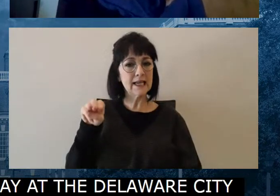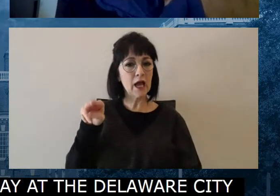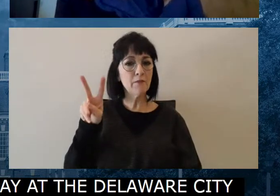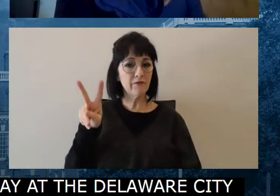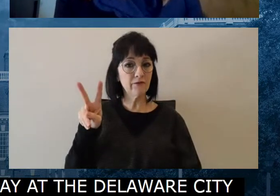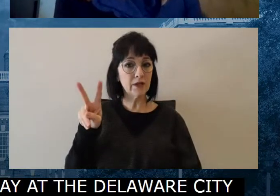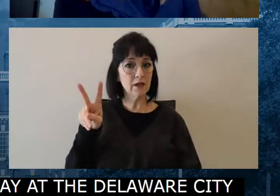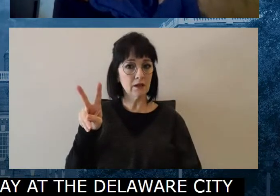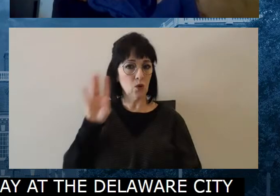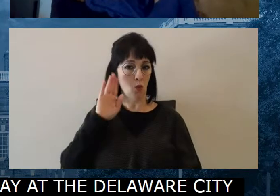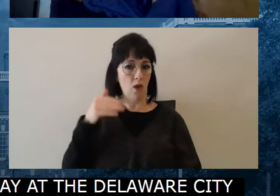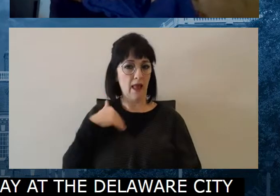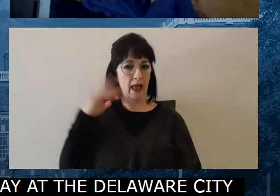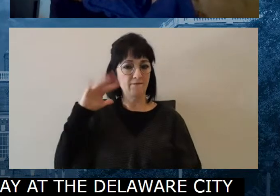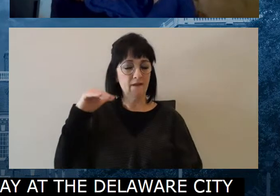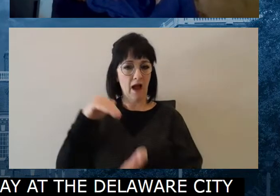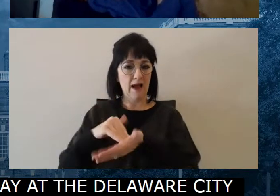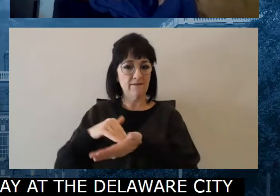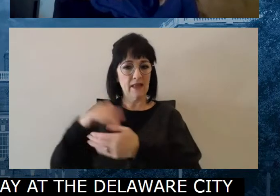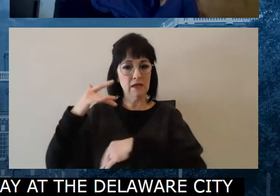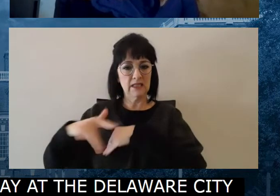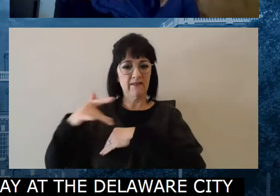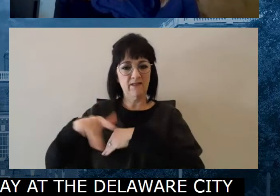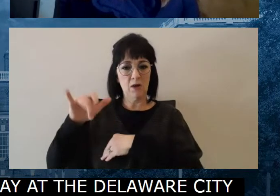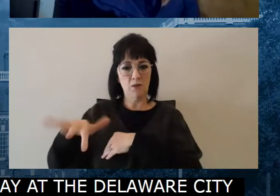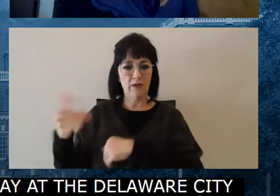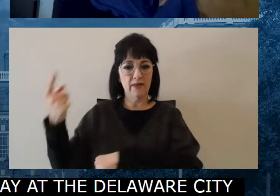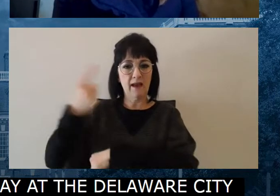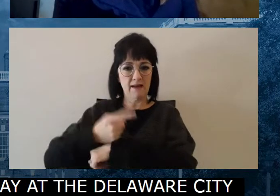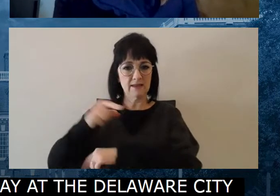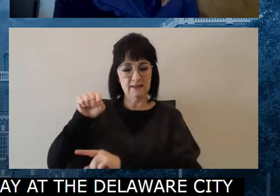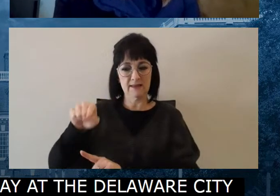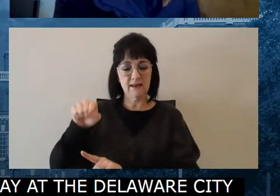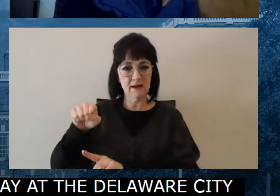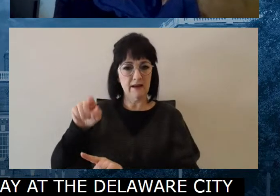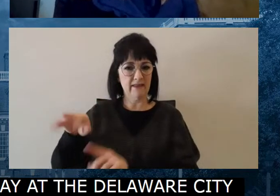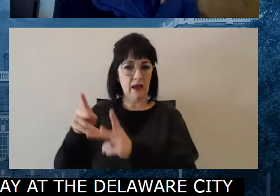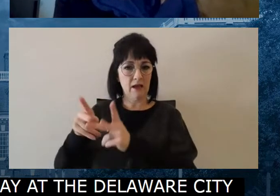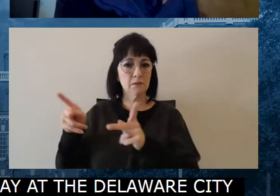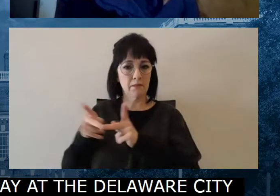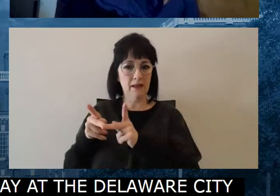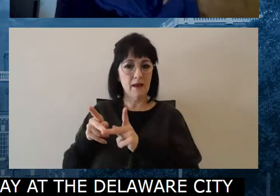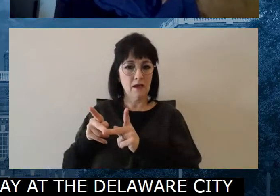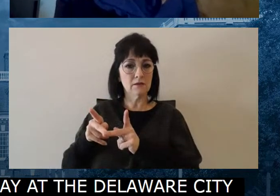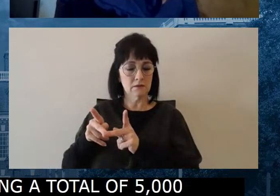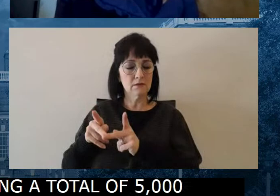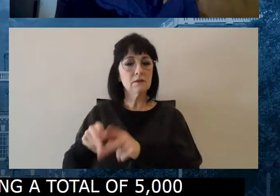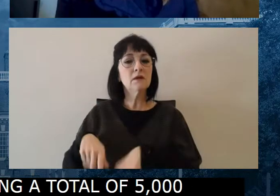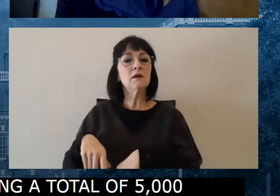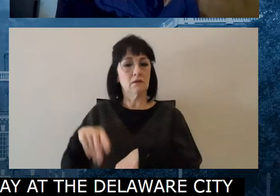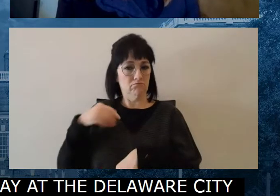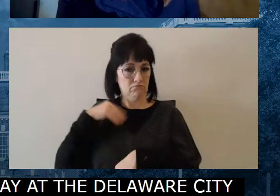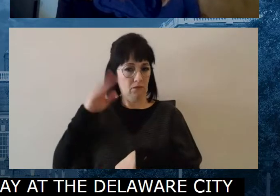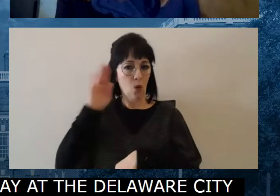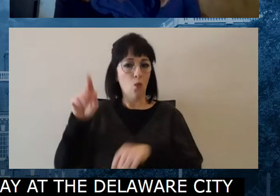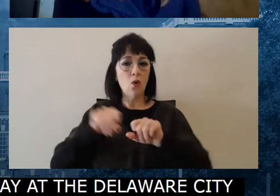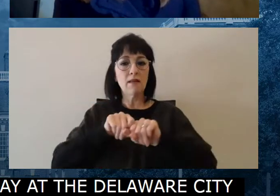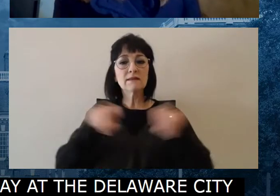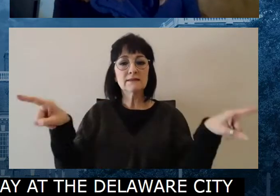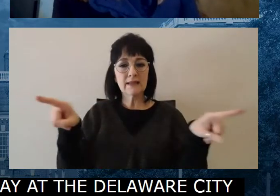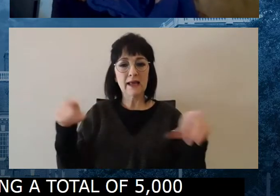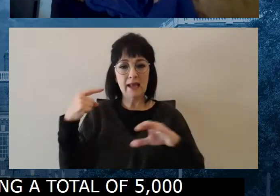5,000 vaccinations of the Johnson & Johnson. We'll be sending an email and an invitation